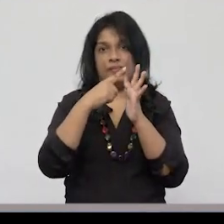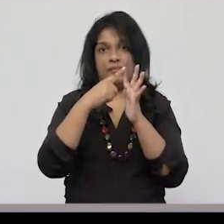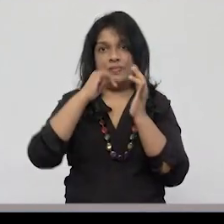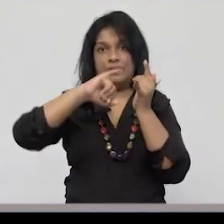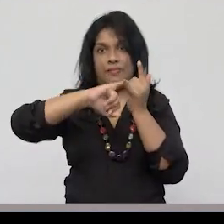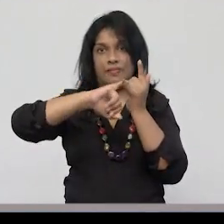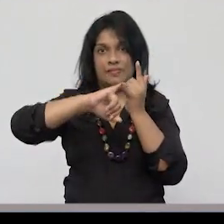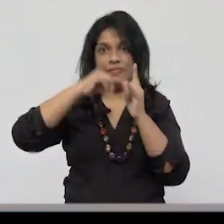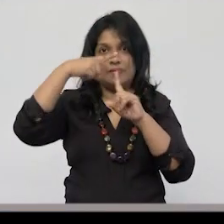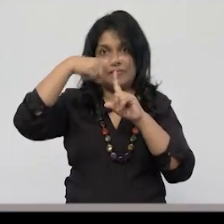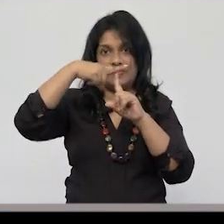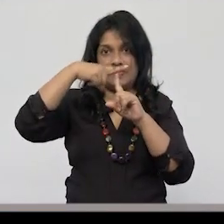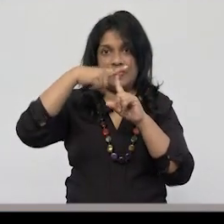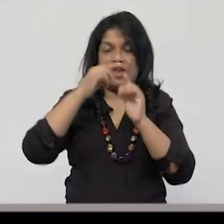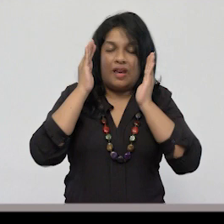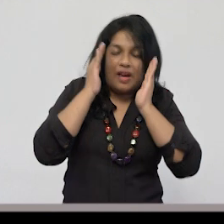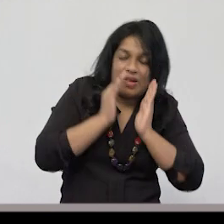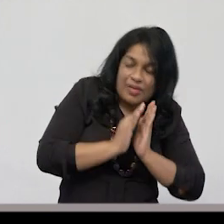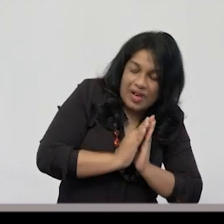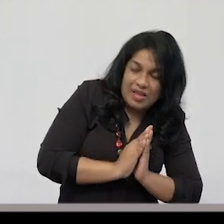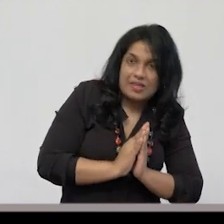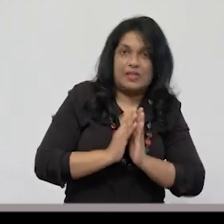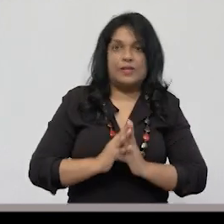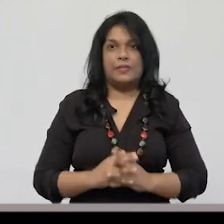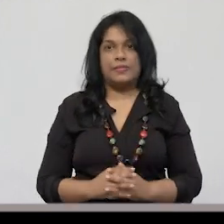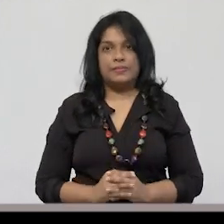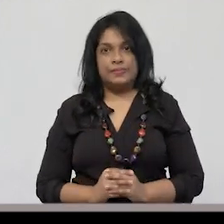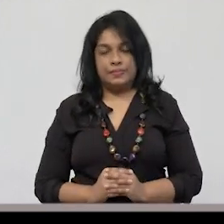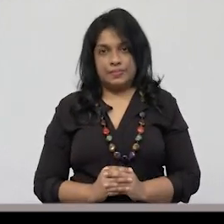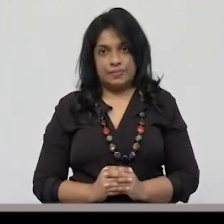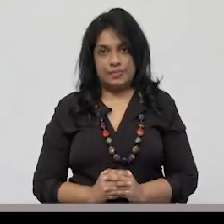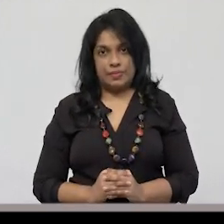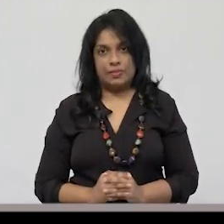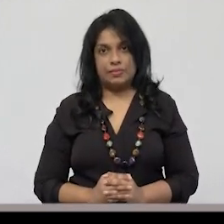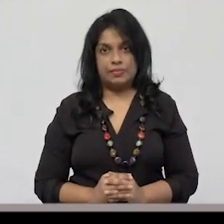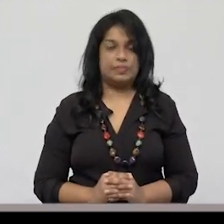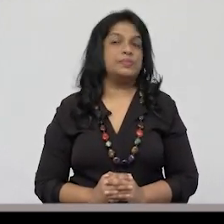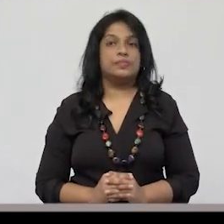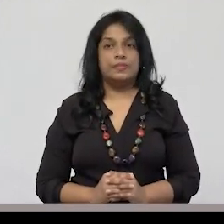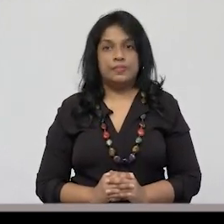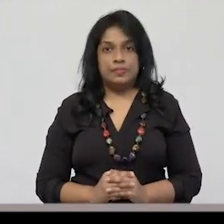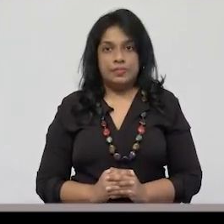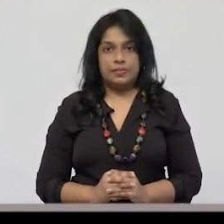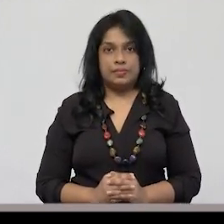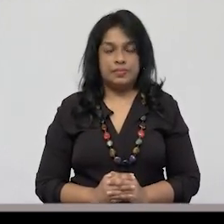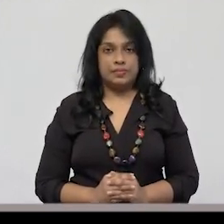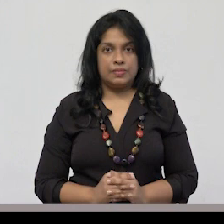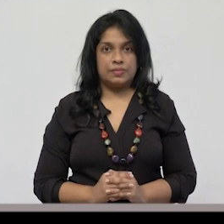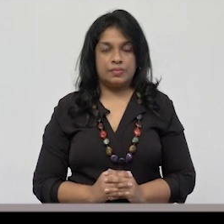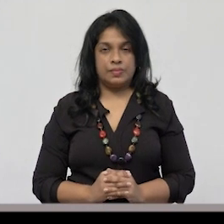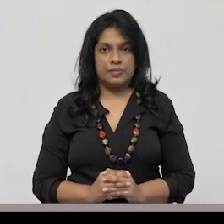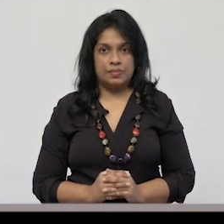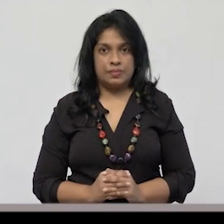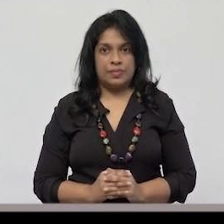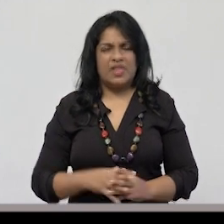That's what we need today. Matthew 11, 28. Come to me, all of you who are